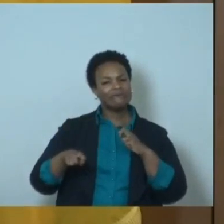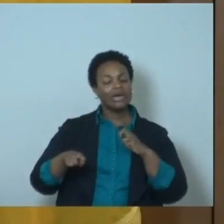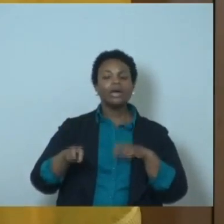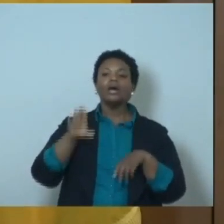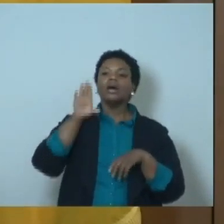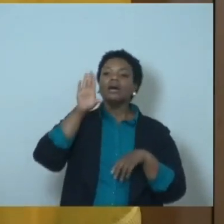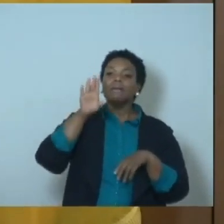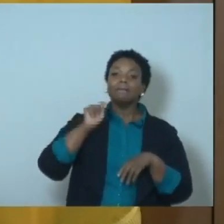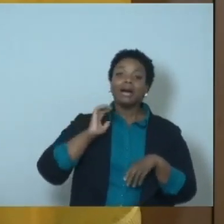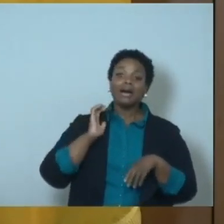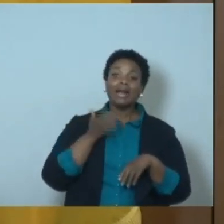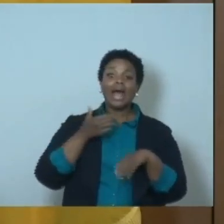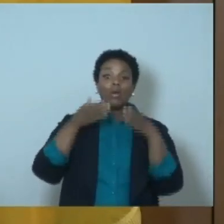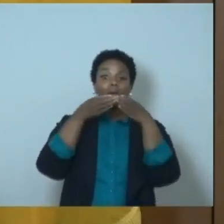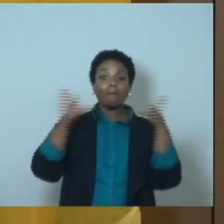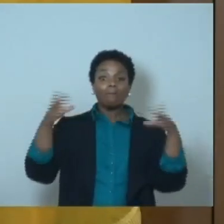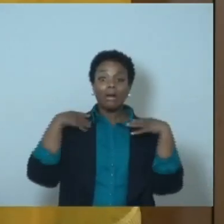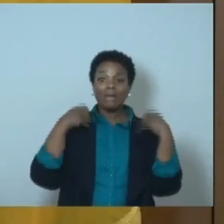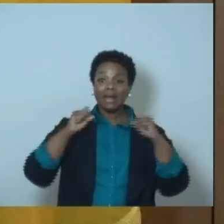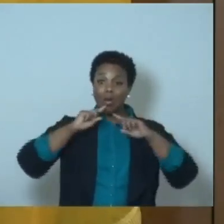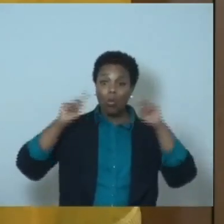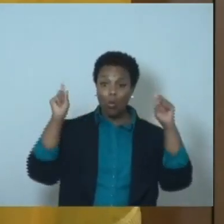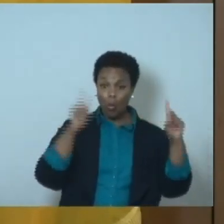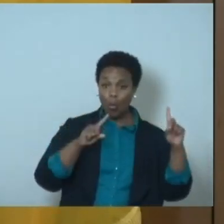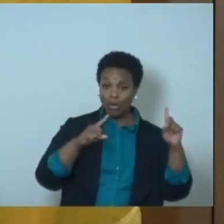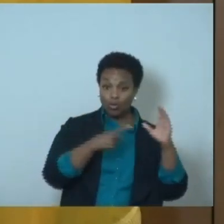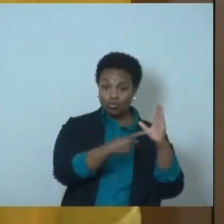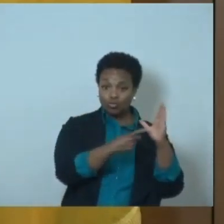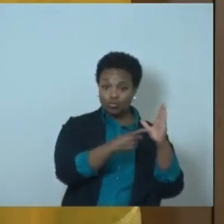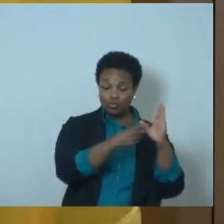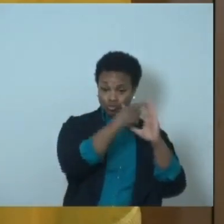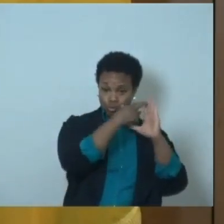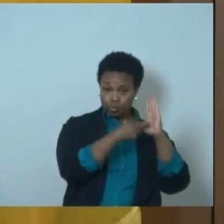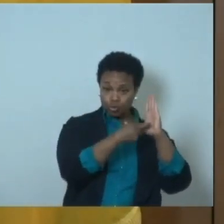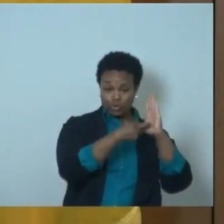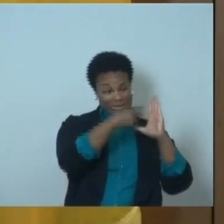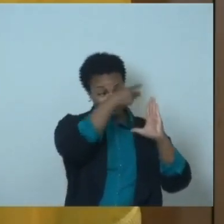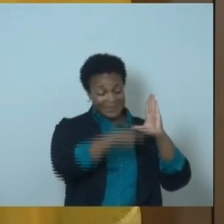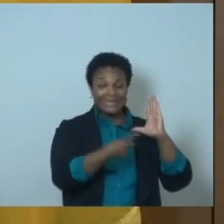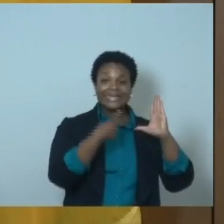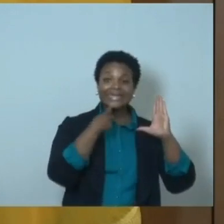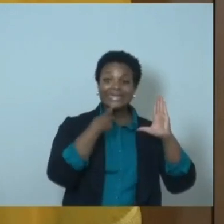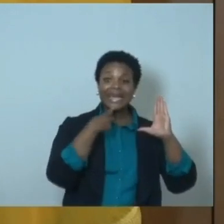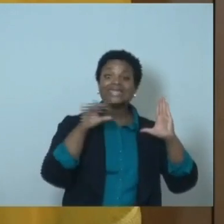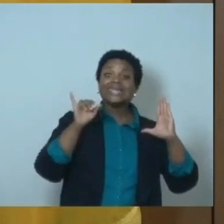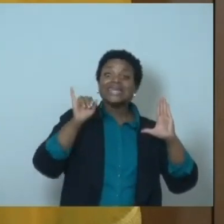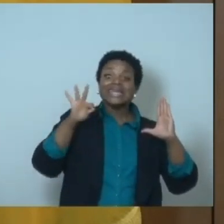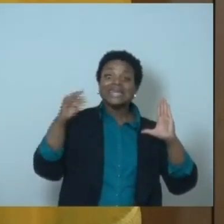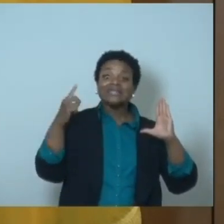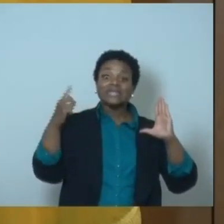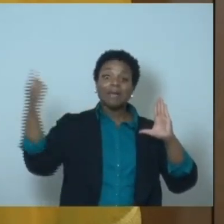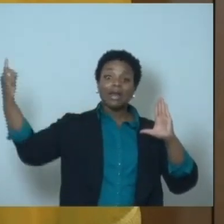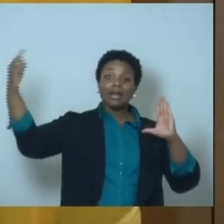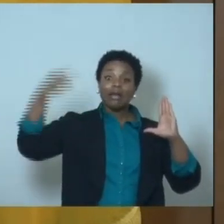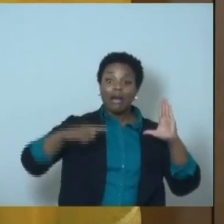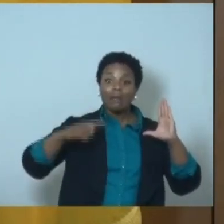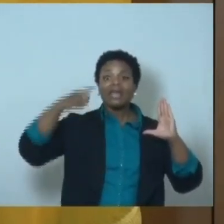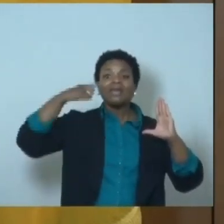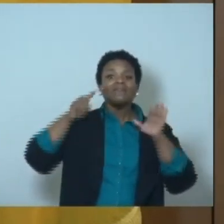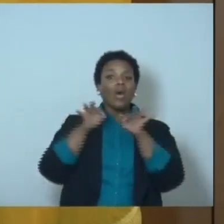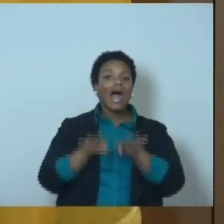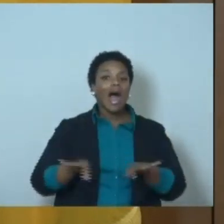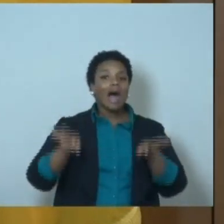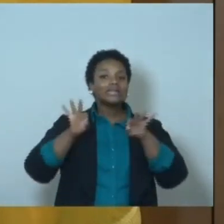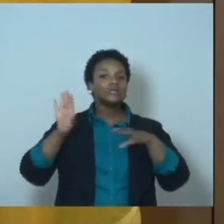guidelines that folks who are traveling in for both what we call essential business and quick management,